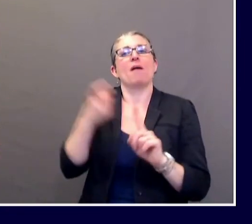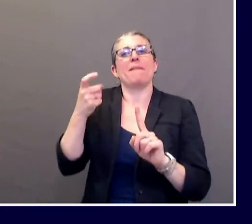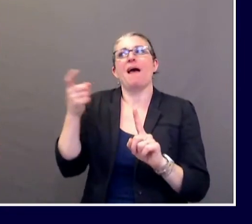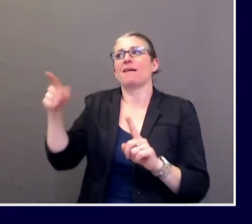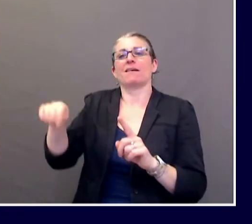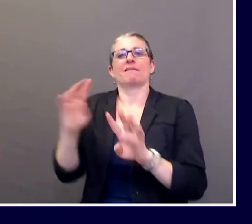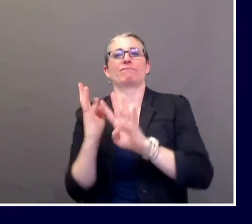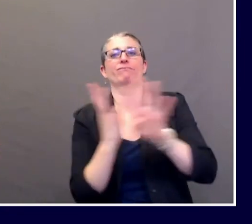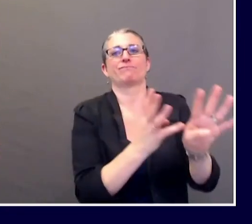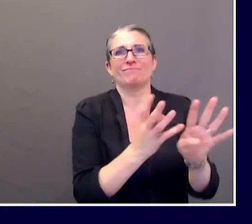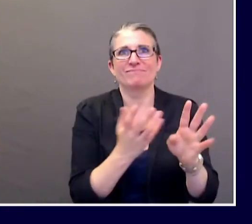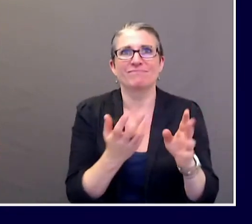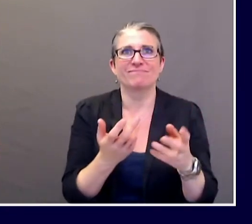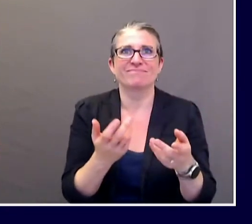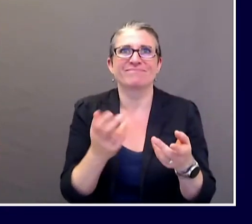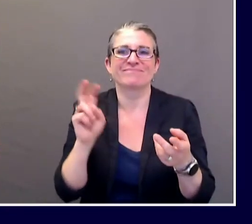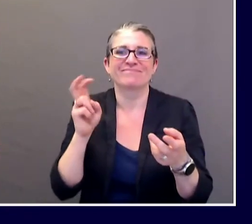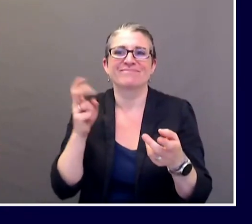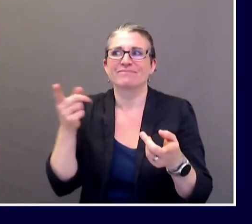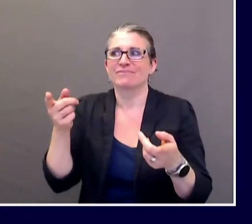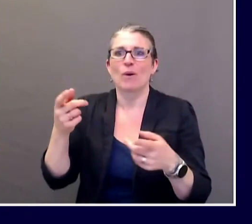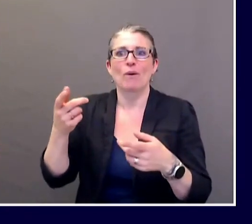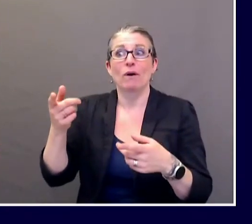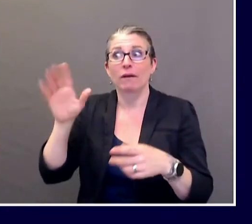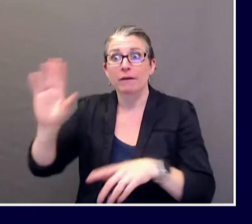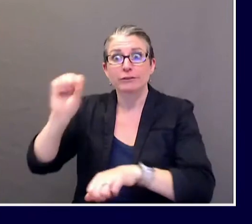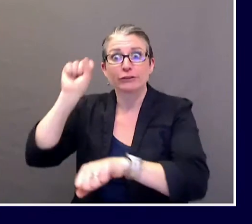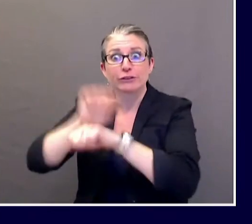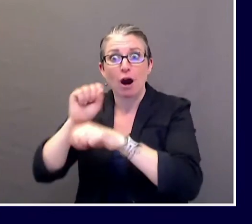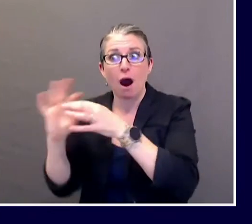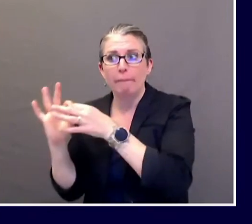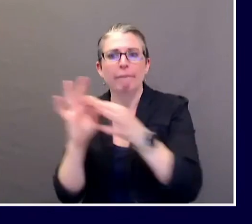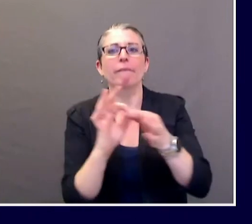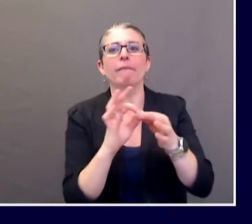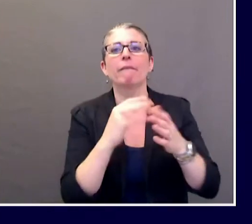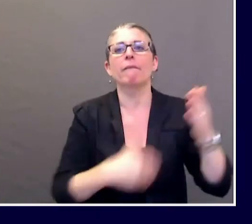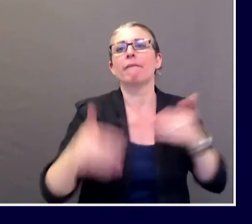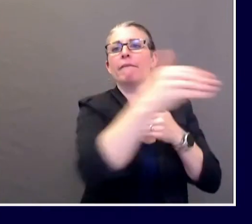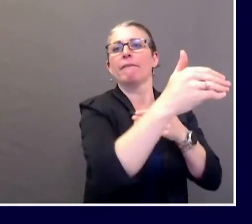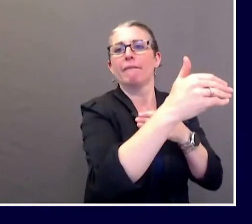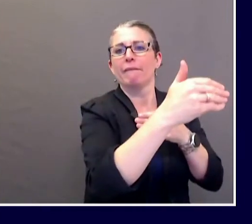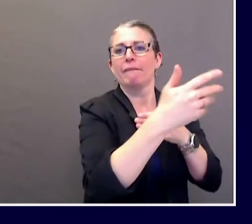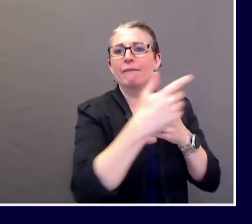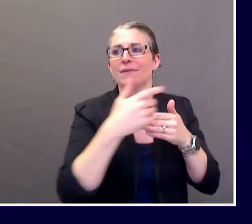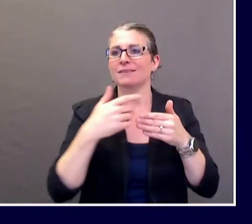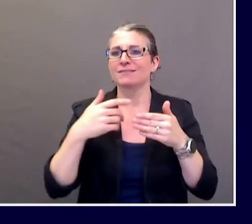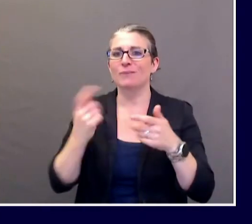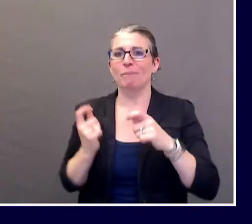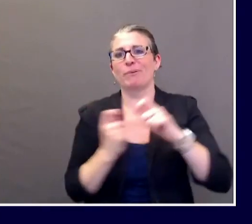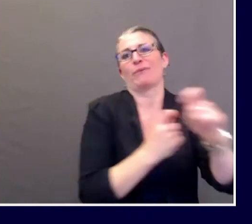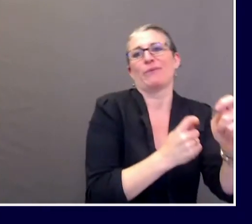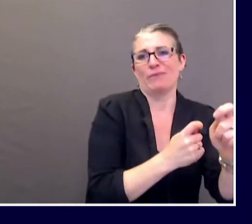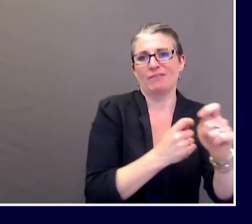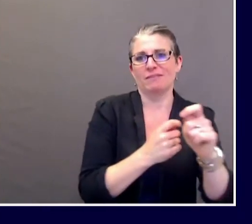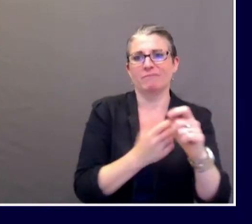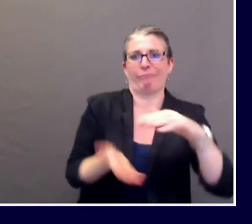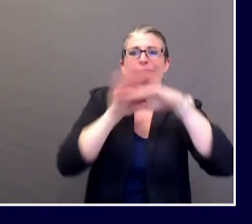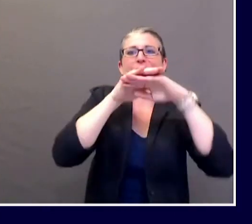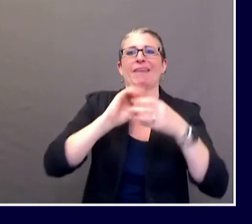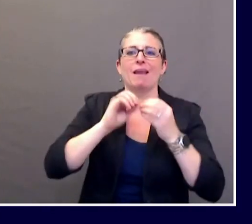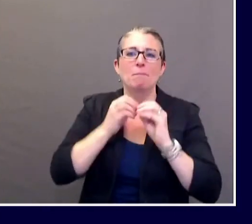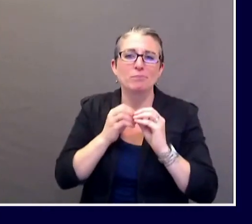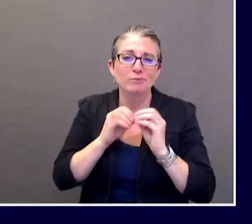had childcare workers, for example, a lot of workers who were in those categories that were ahead of the other people under the age of